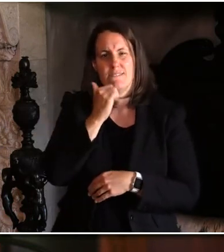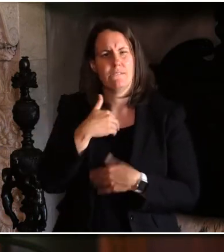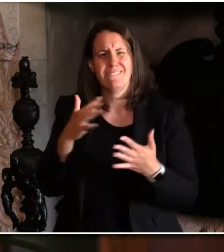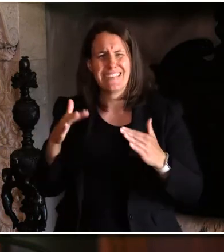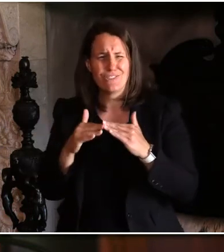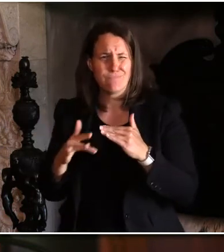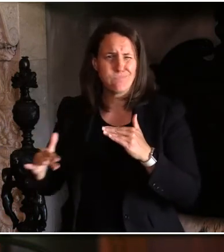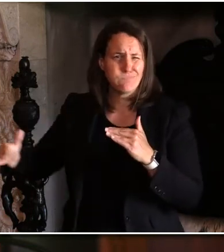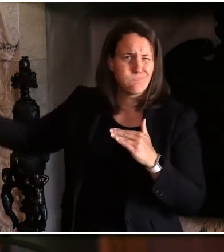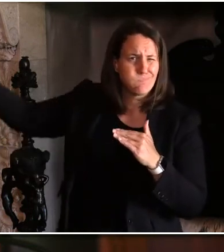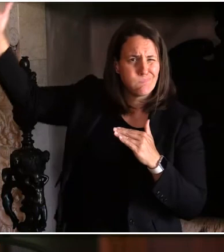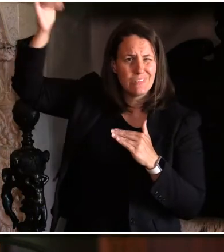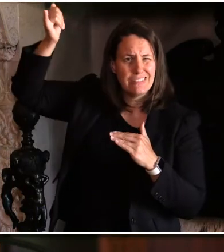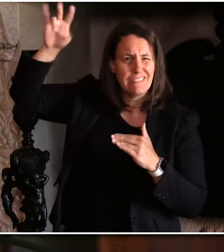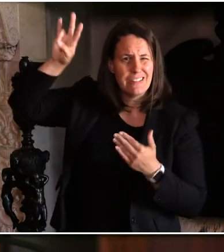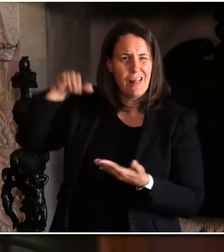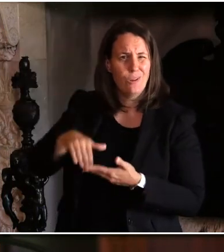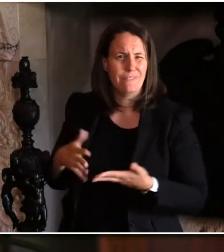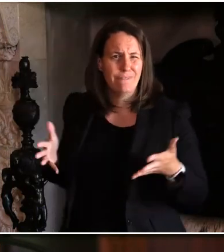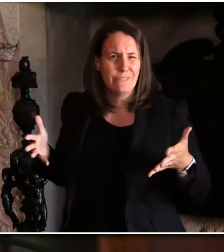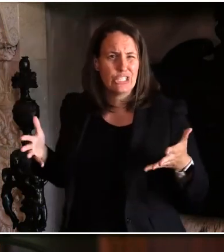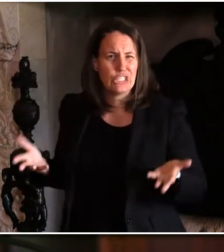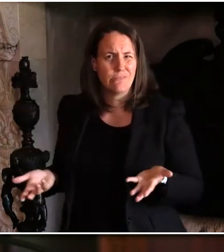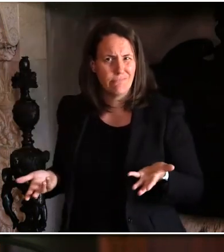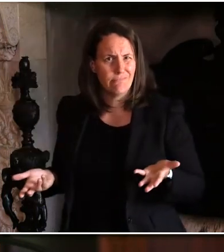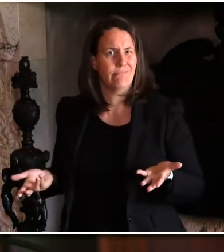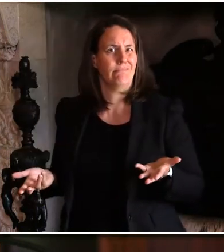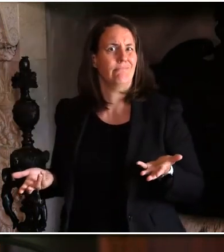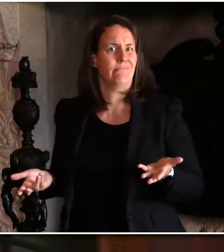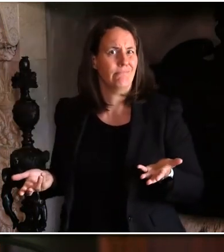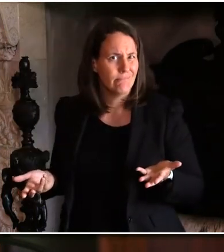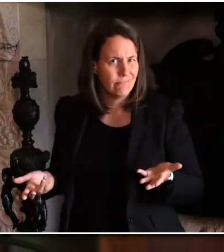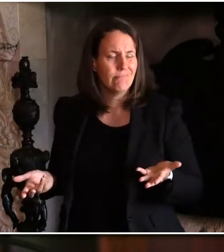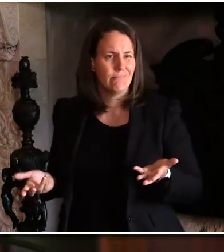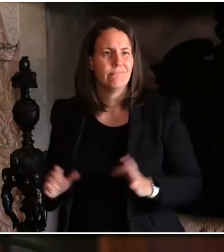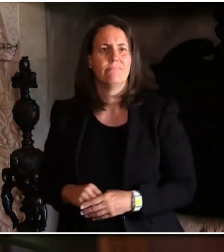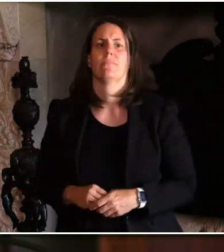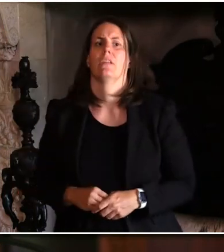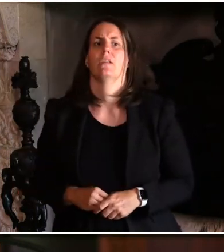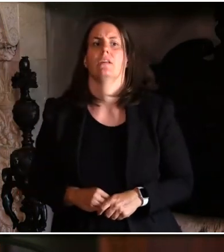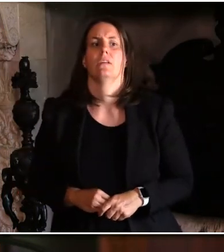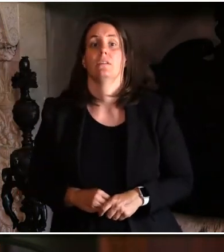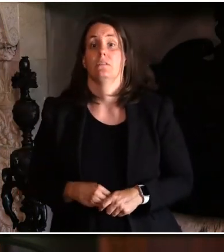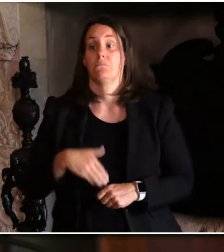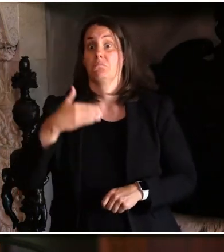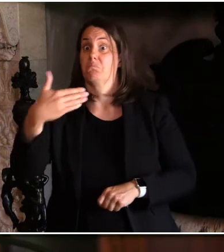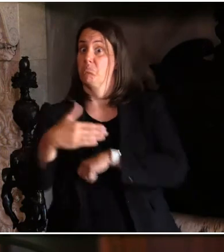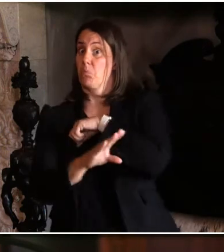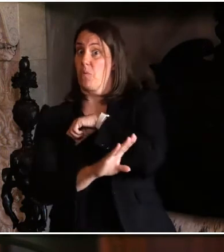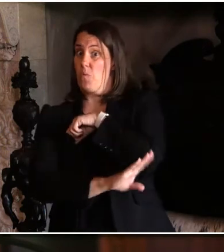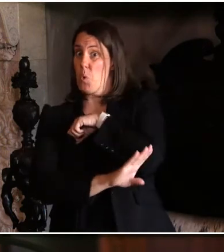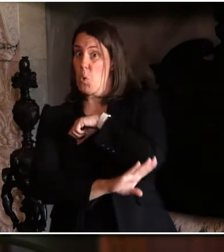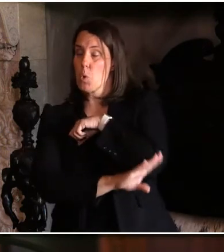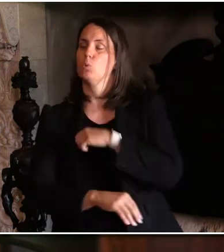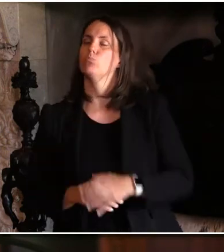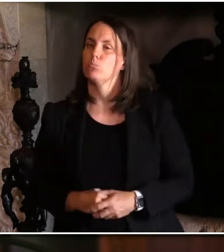point in your question, we think as the fall comes, as cold and flu